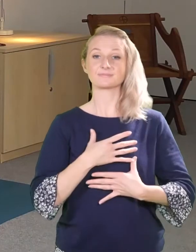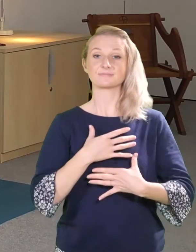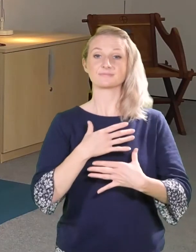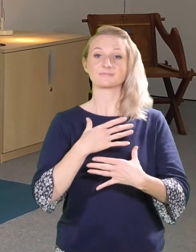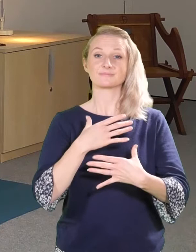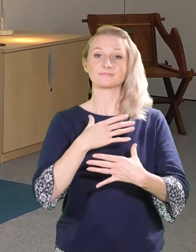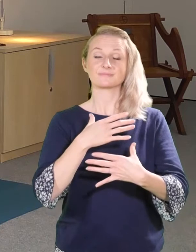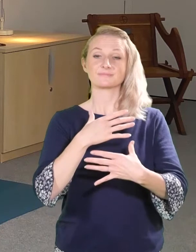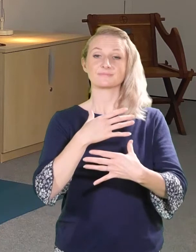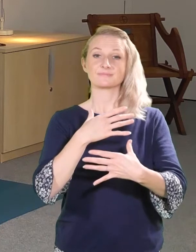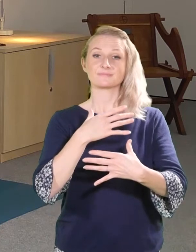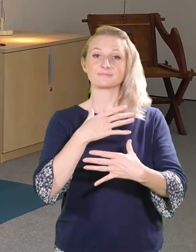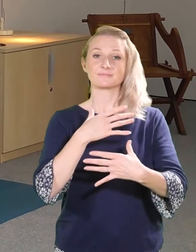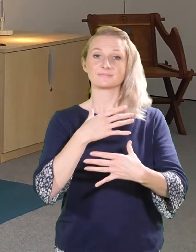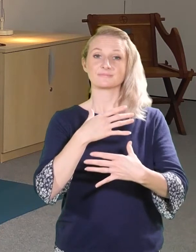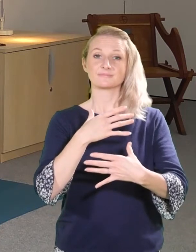Inhale.